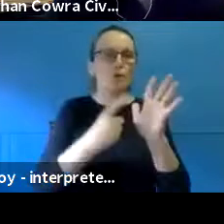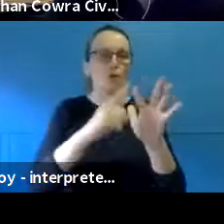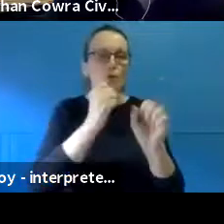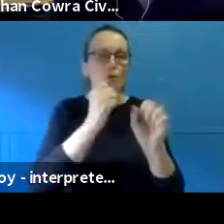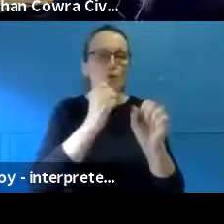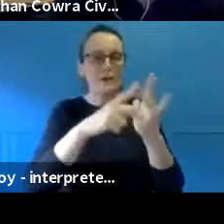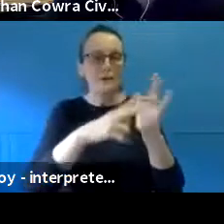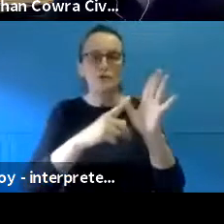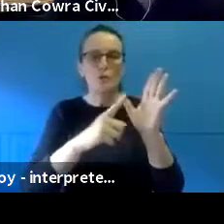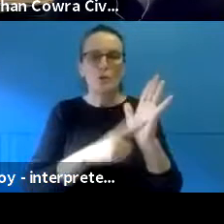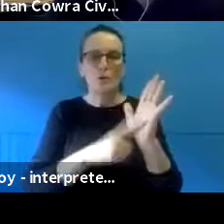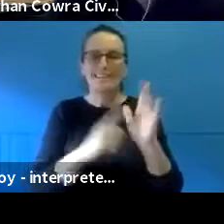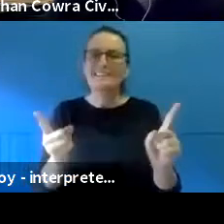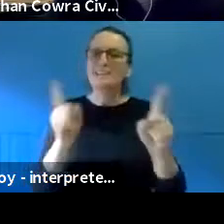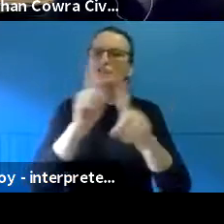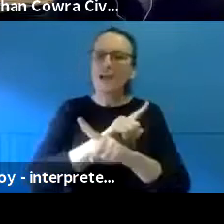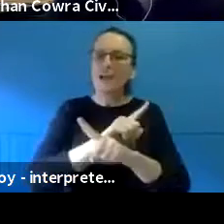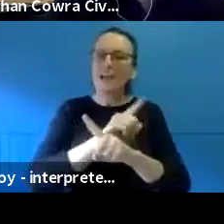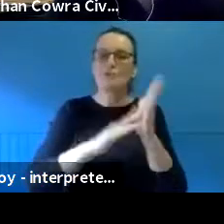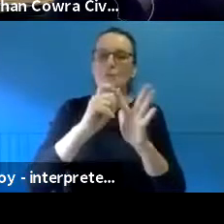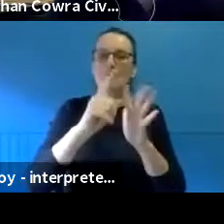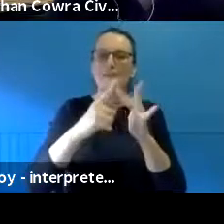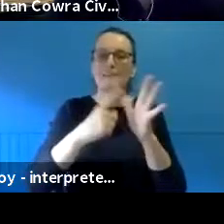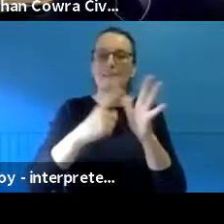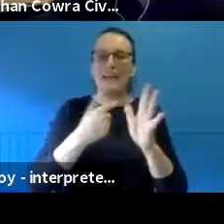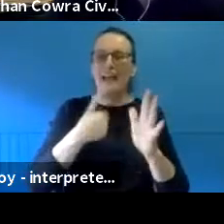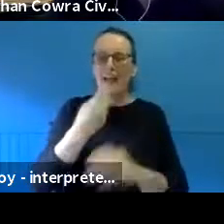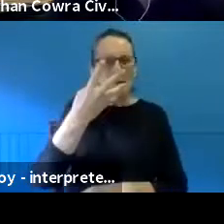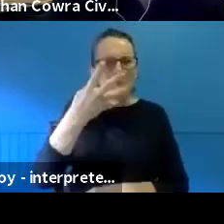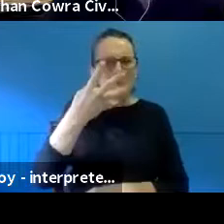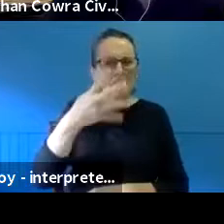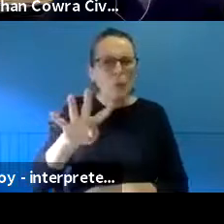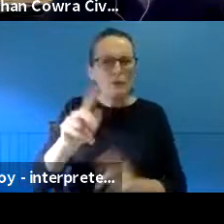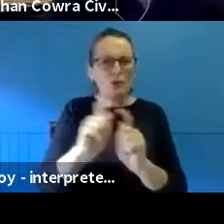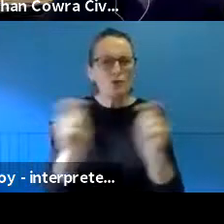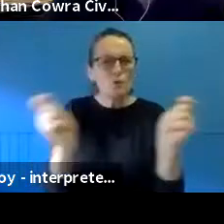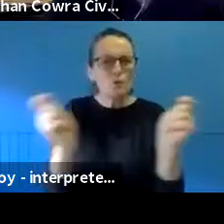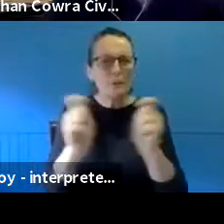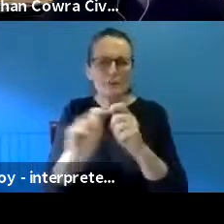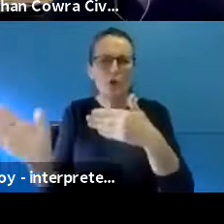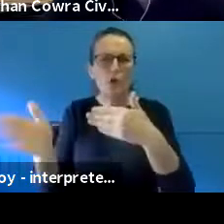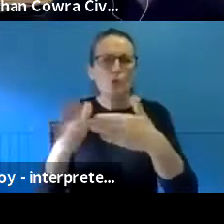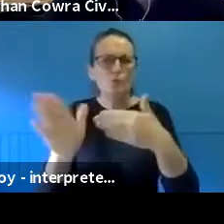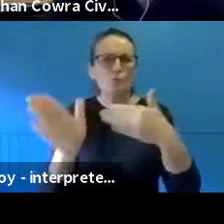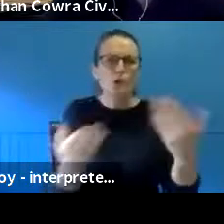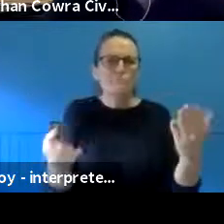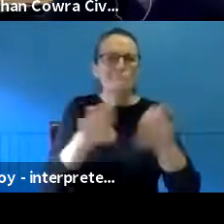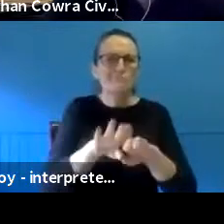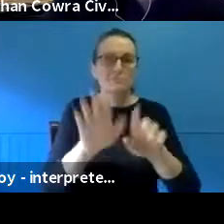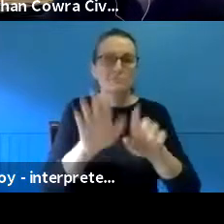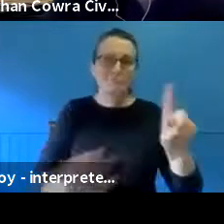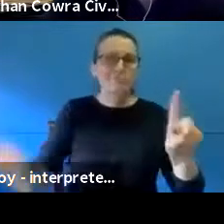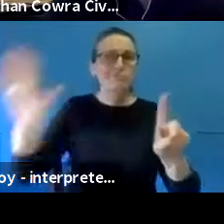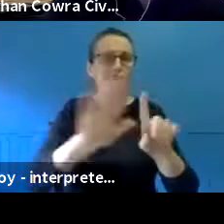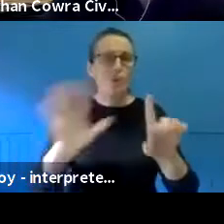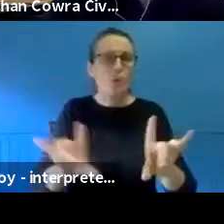40 newspaper titles that have been shut nationally. And the real change there, and there was an announcement, I think,